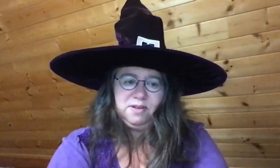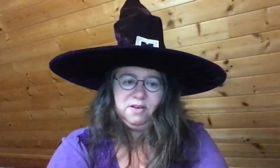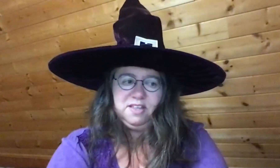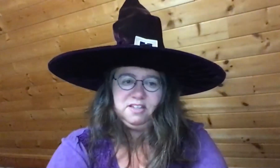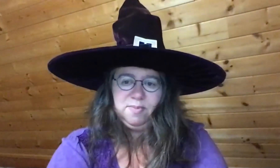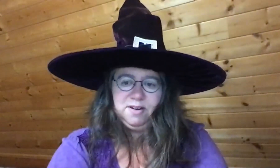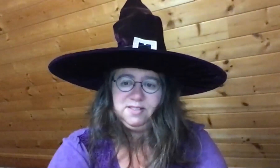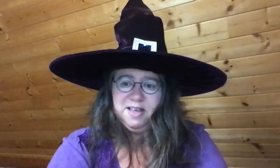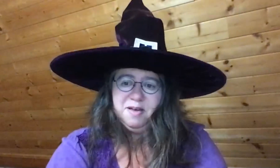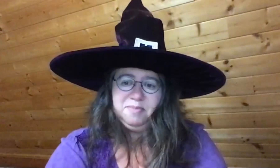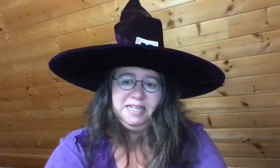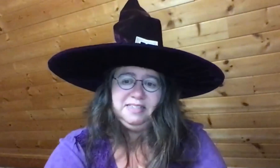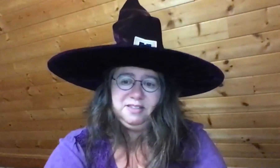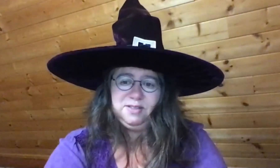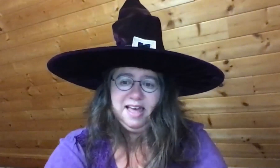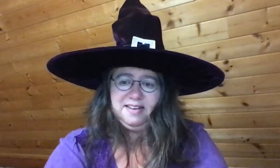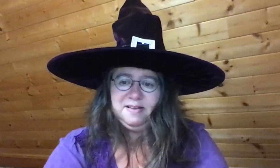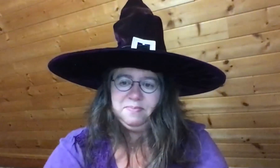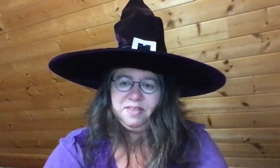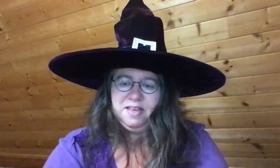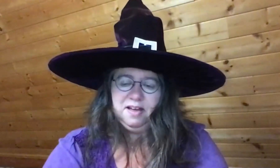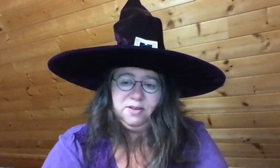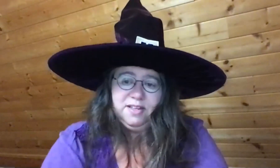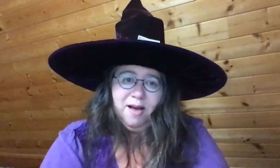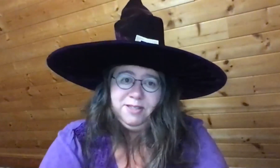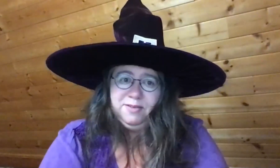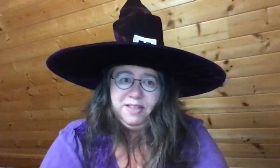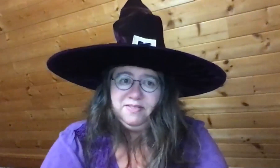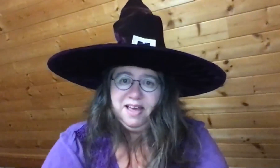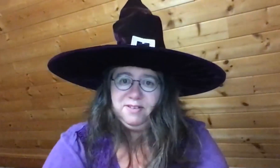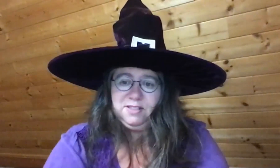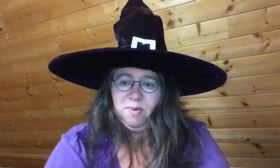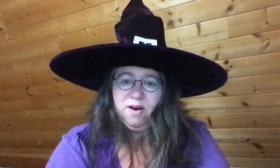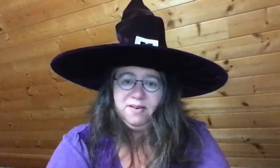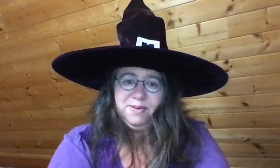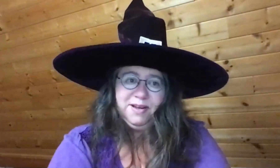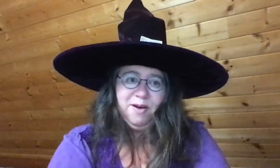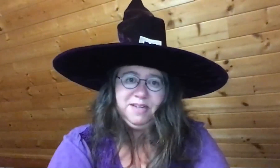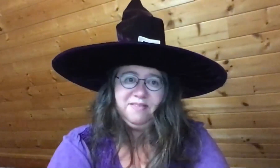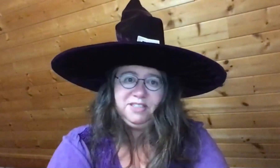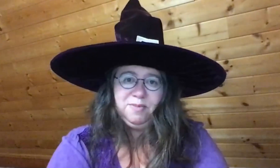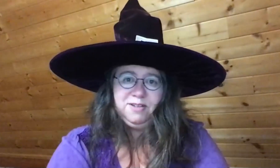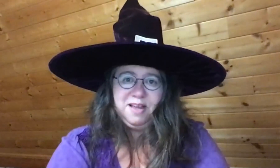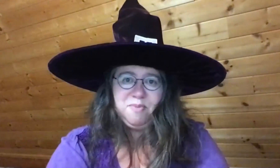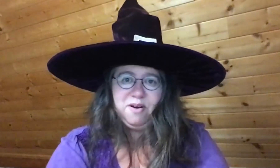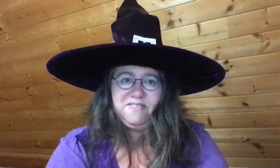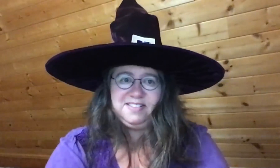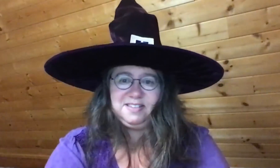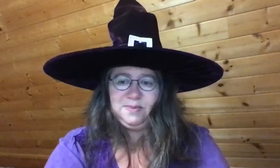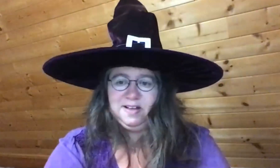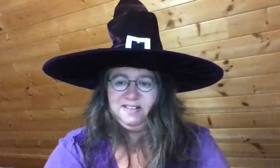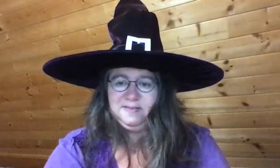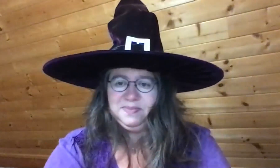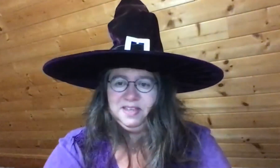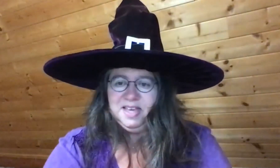donation that will go to the interpreters, please do that. Totally optional, and we'd love to have your support. We hope to have interpreters at more events